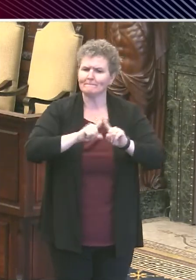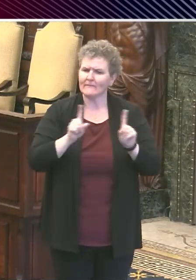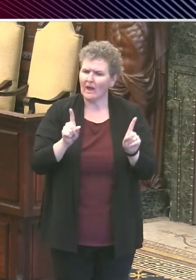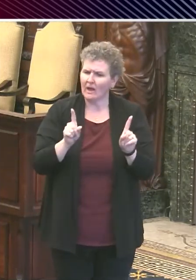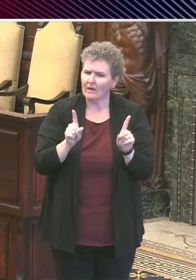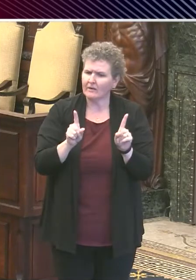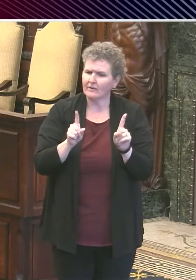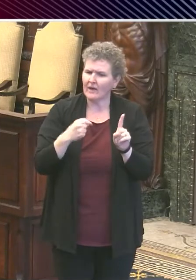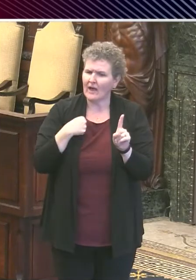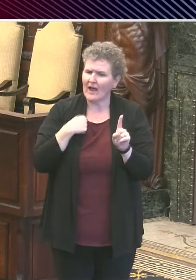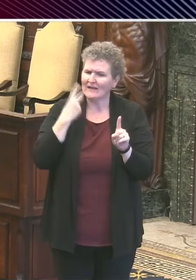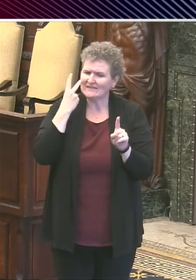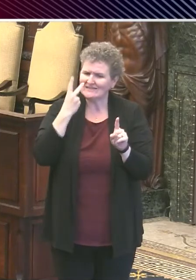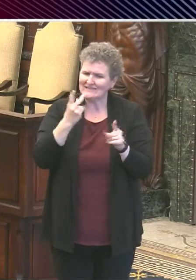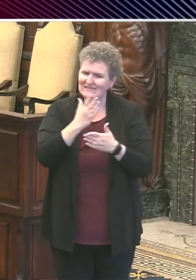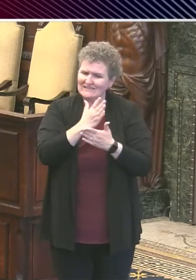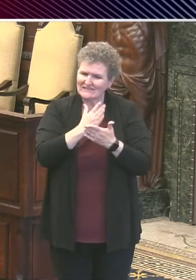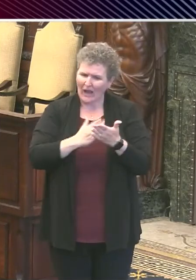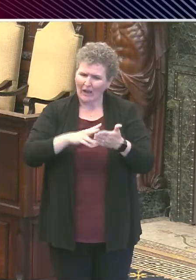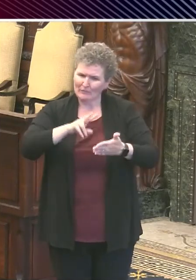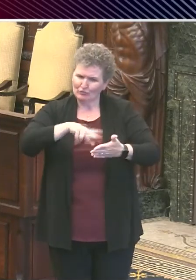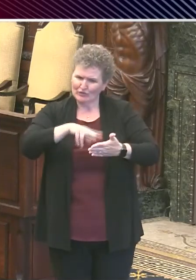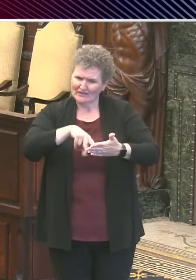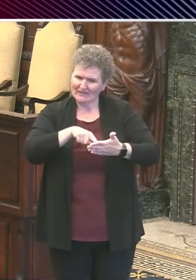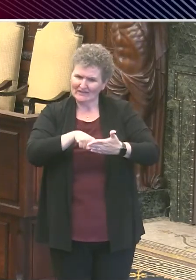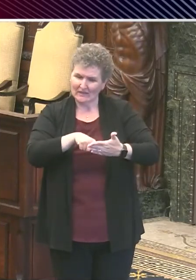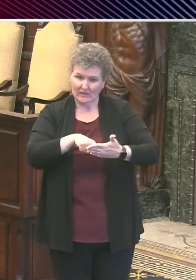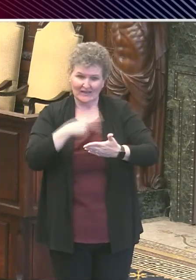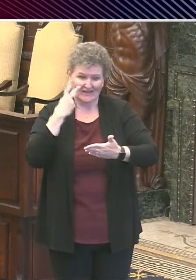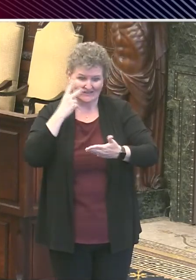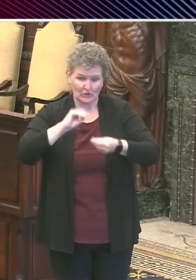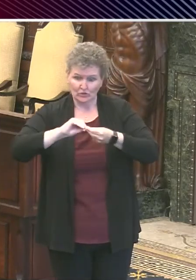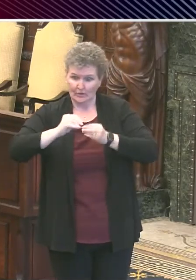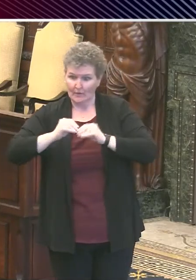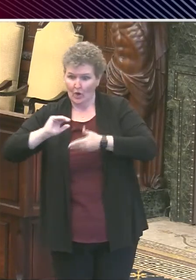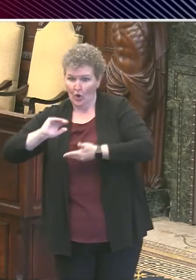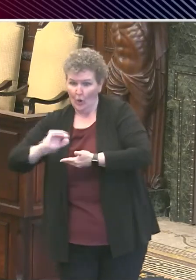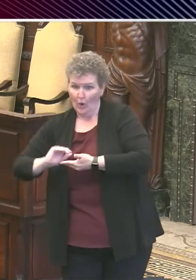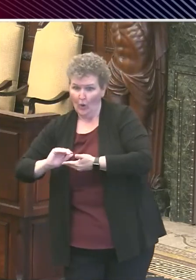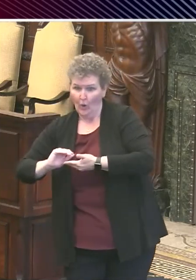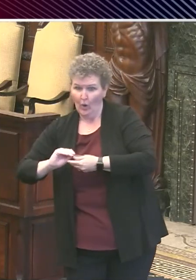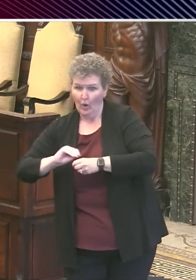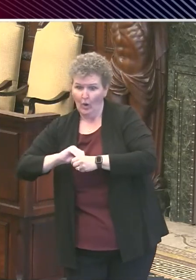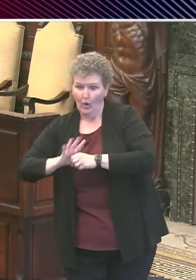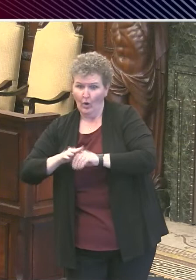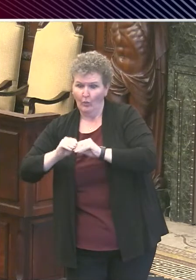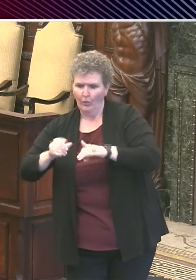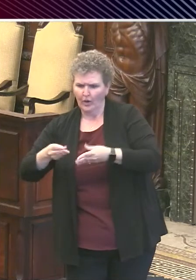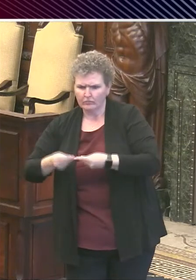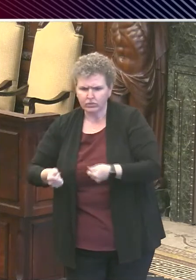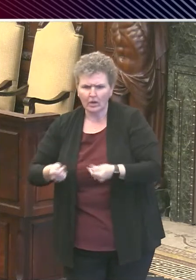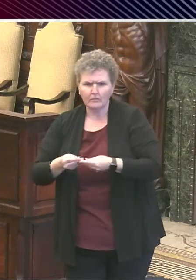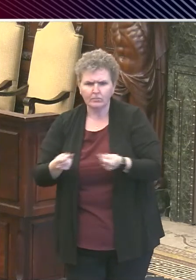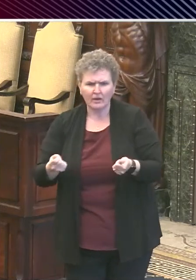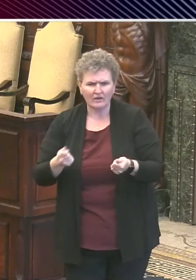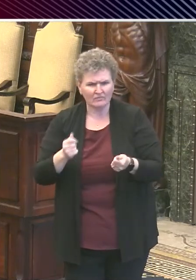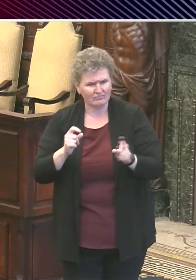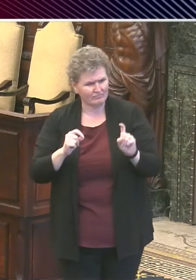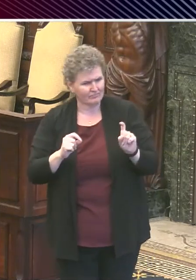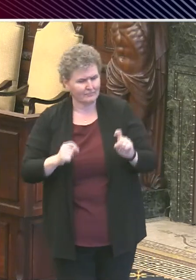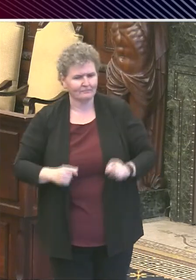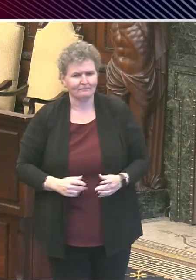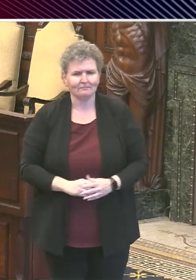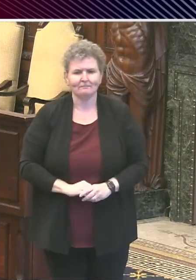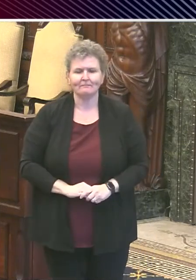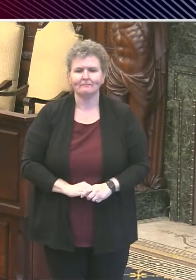virus is abating. Can you speak to that and whether that's an accurate conclusion to draw? Yeah. So in other states, the